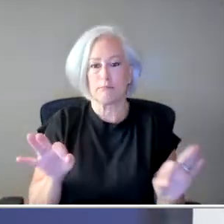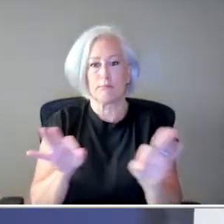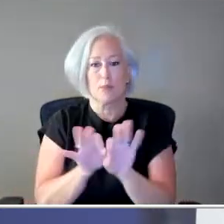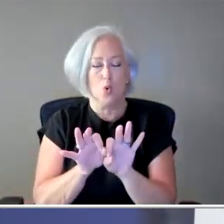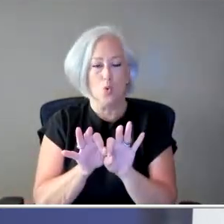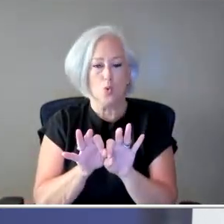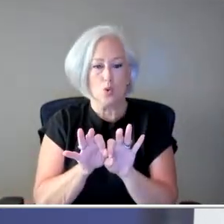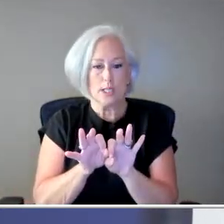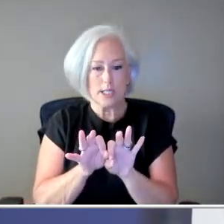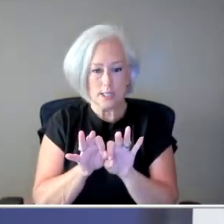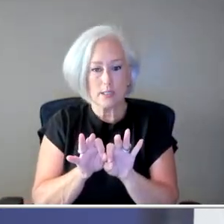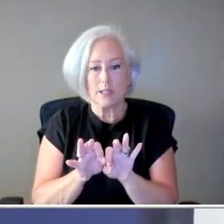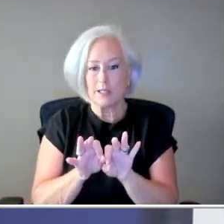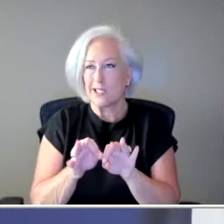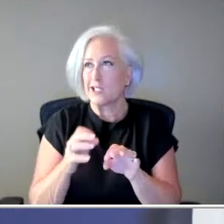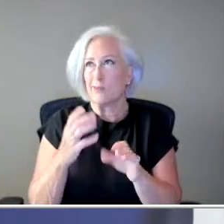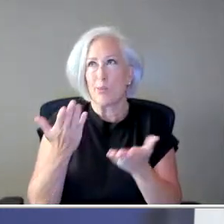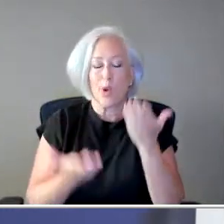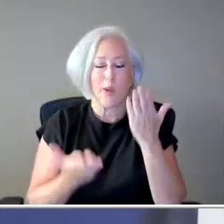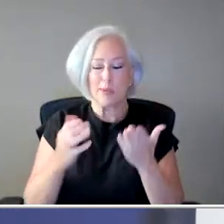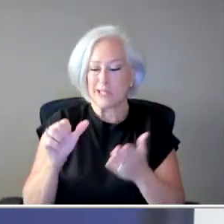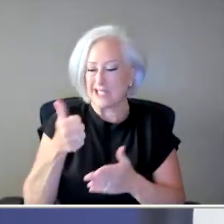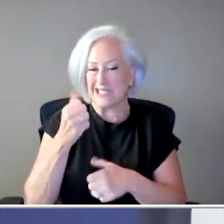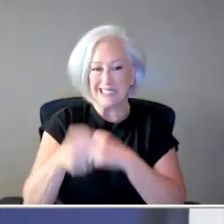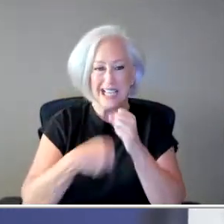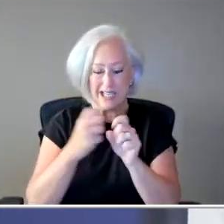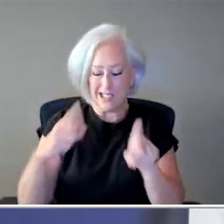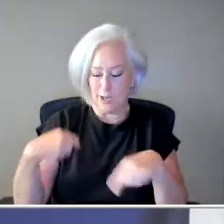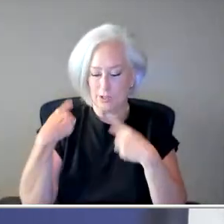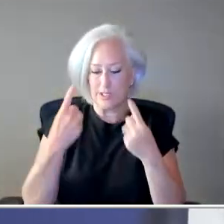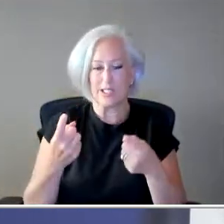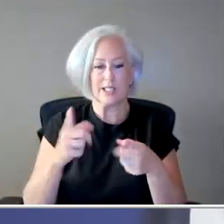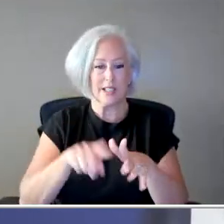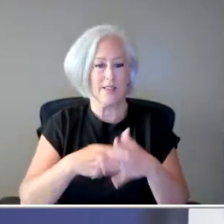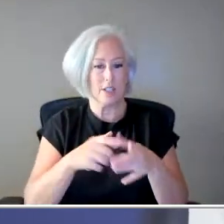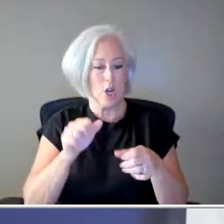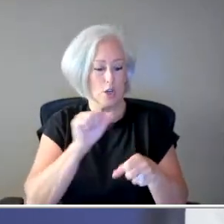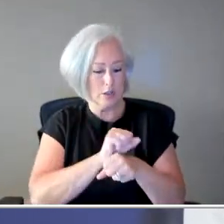Over the last probably 10 years since I've been in practice, we've only